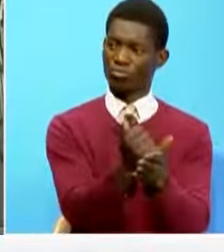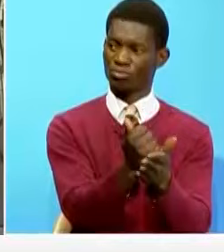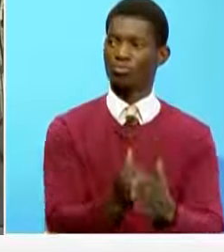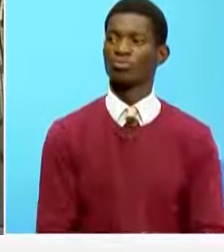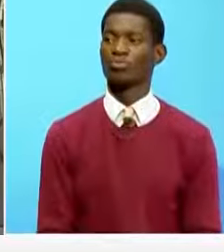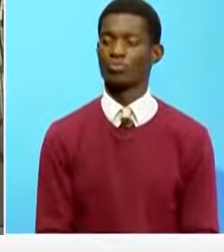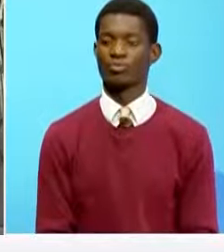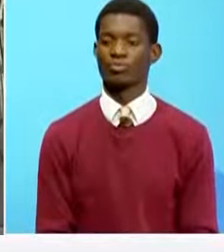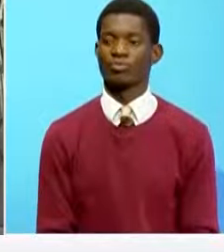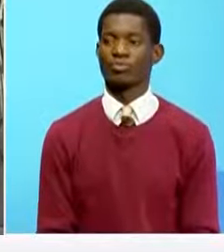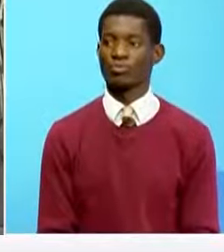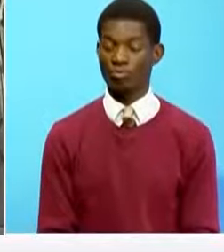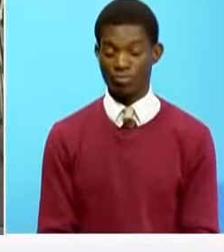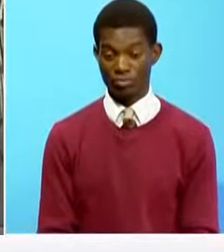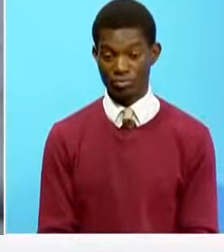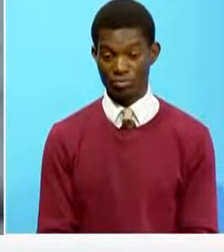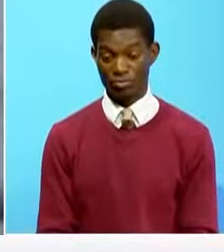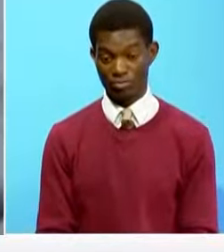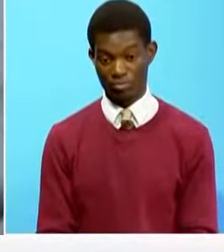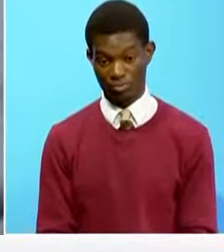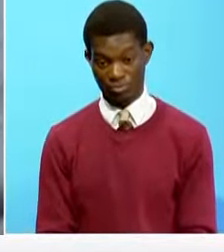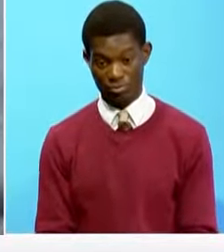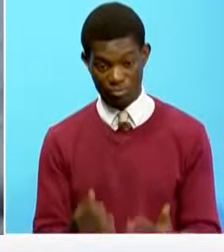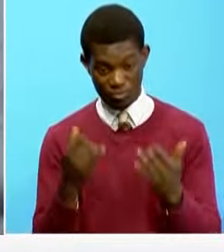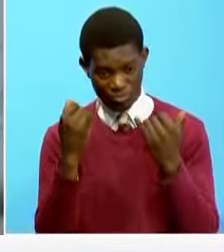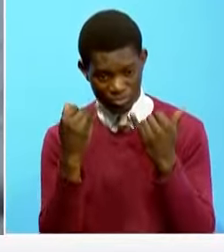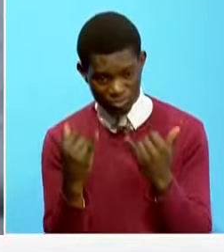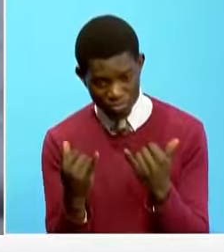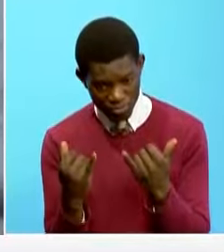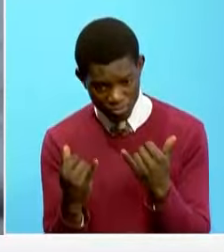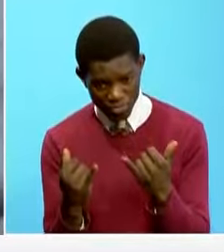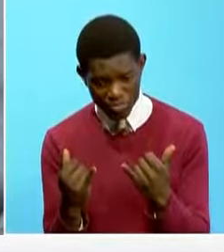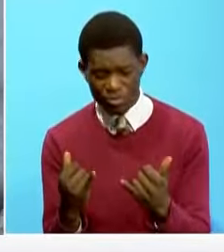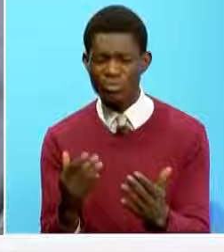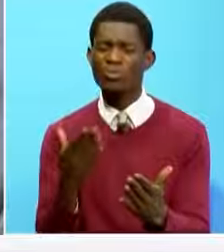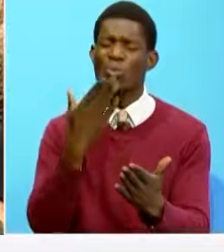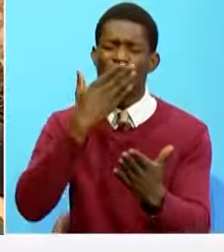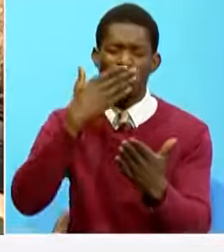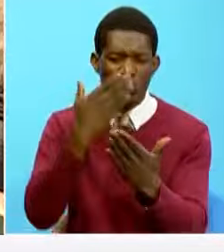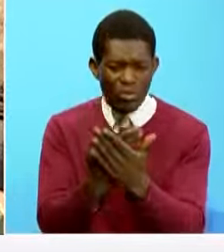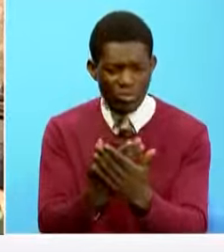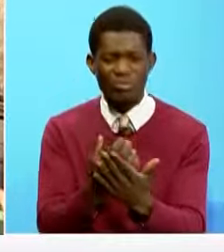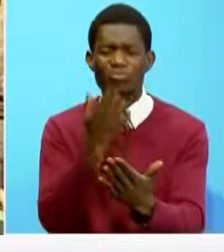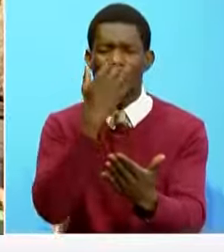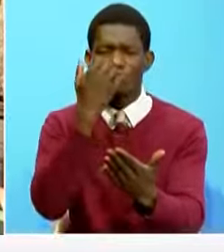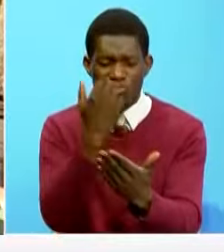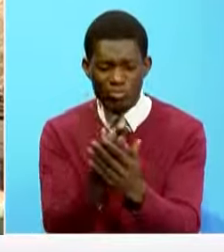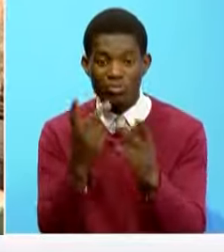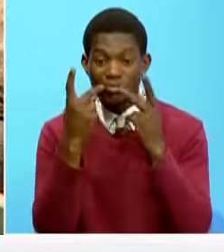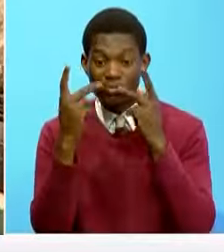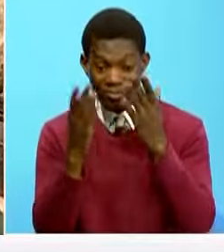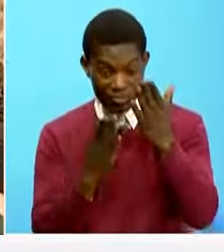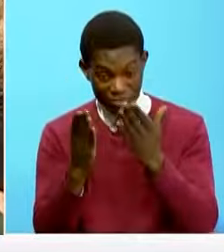Ladies and gentlemen, to ensure sustained provision of quality, effective and efficient public services to the